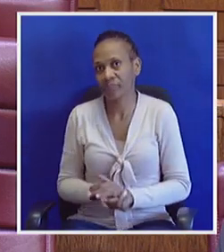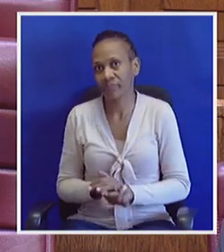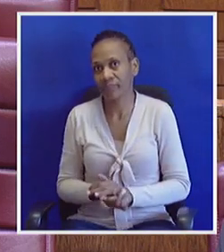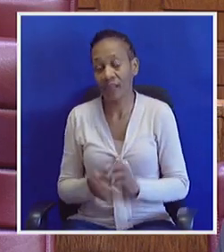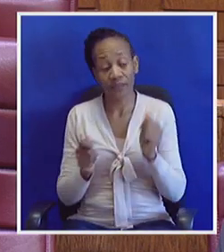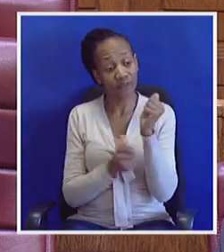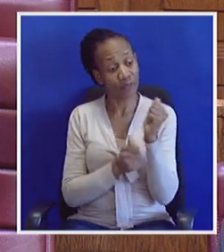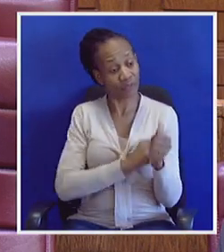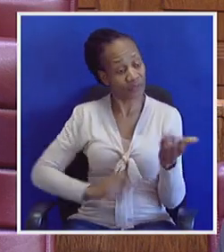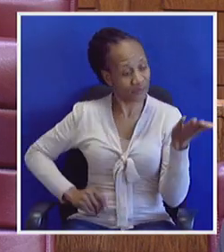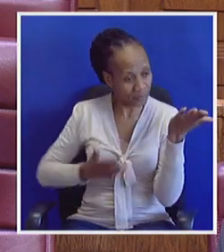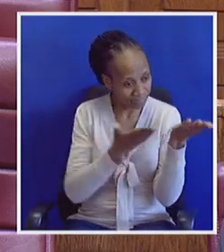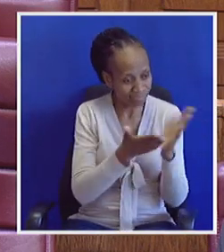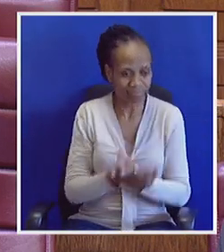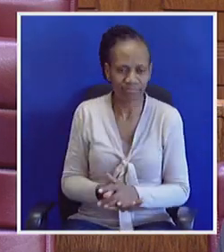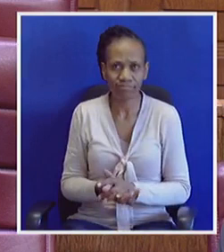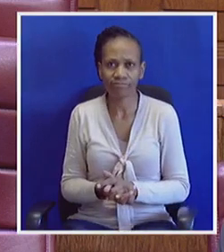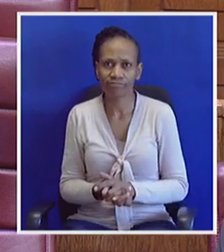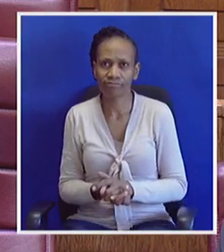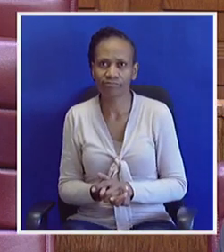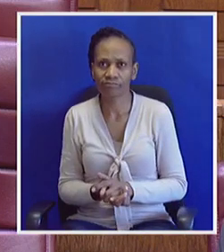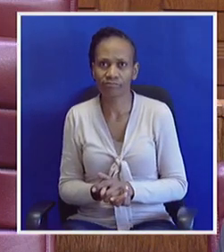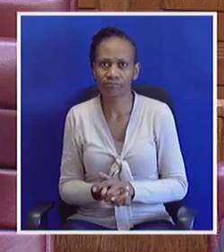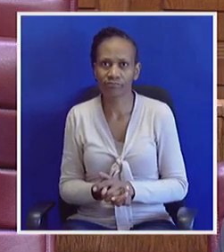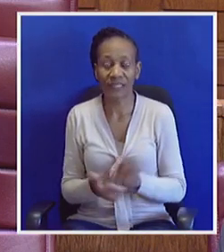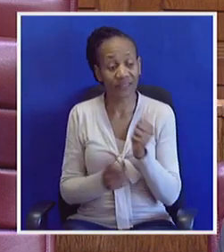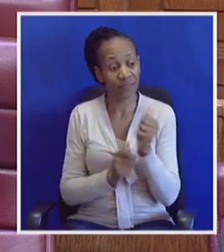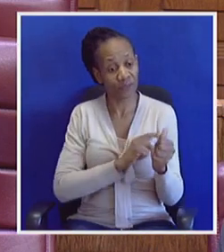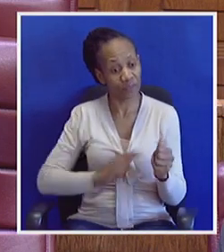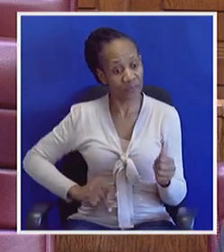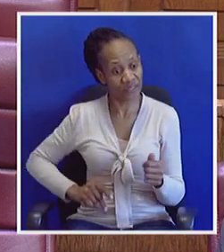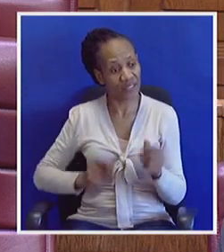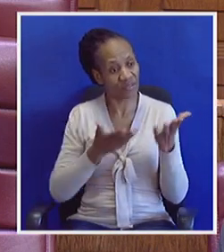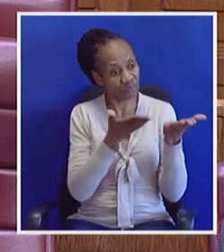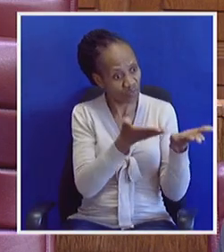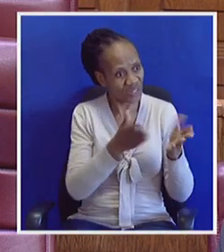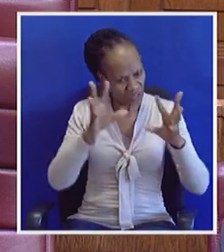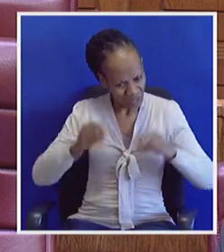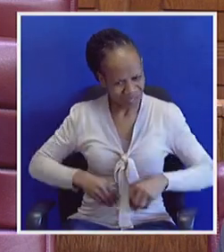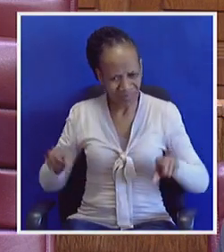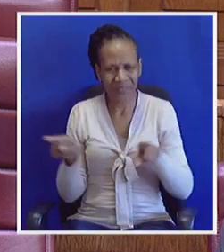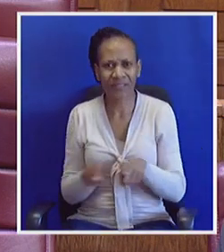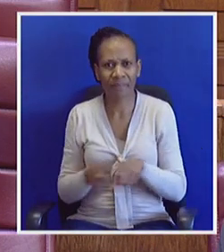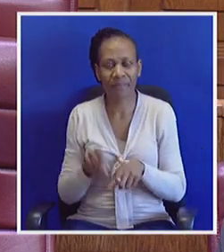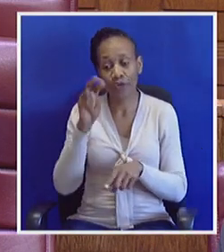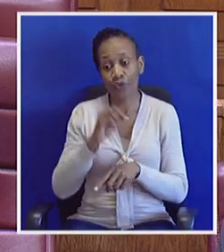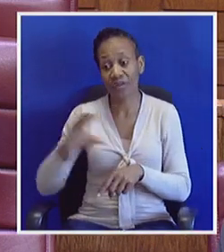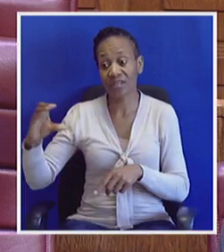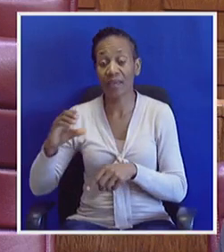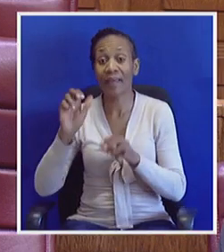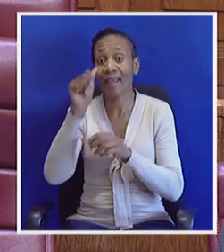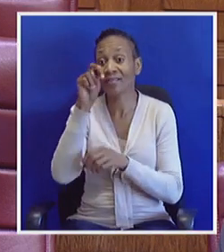Deputy President, if you yourself as President, Deputy President of our beloved country admit this at the Northern Cape ANC